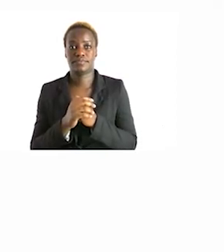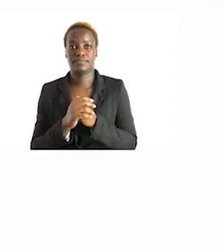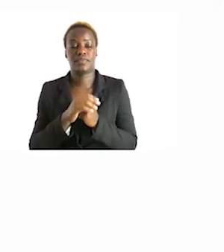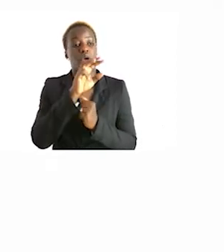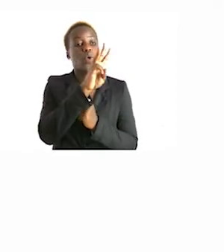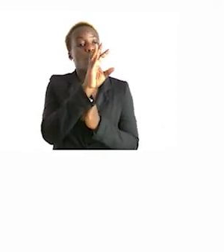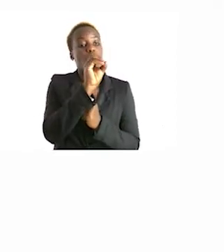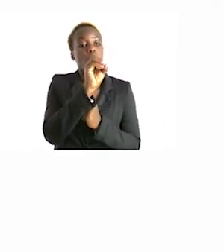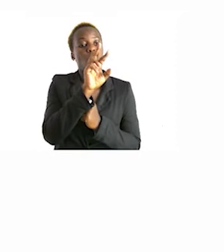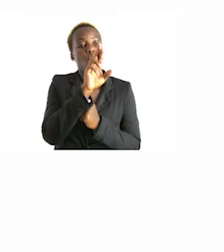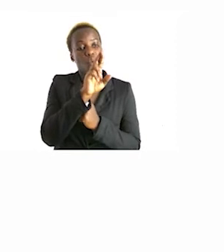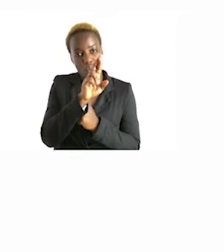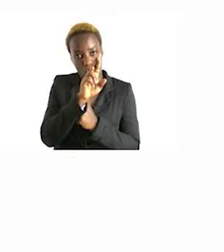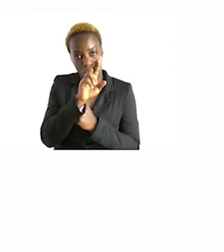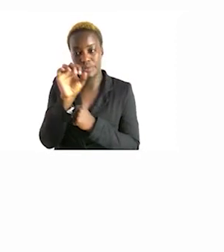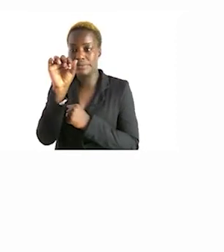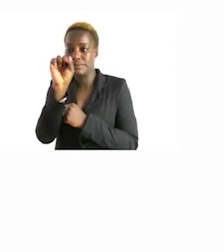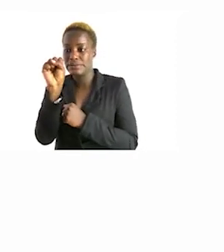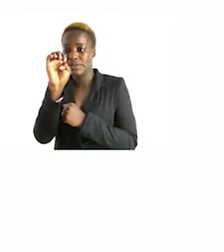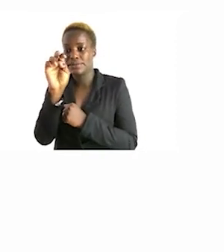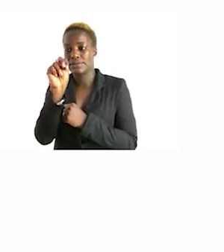If you get a total,